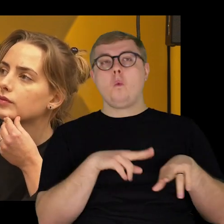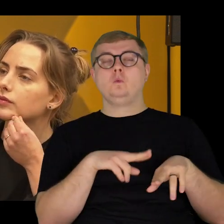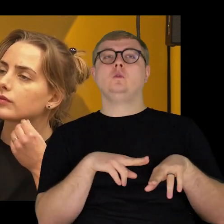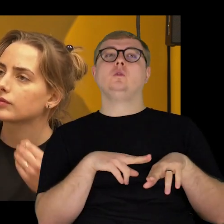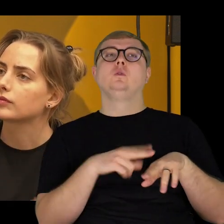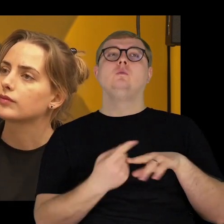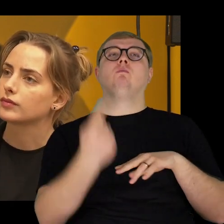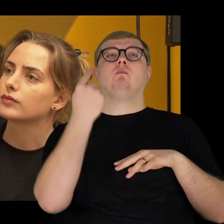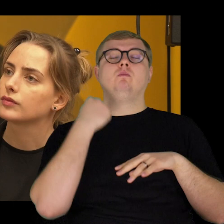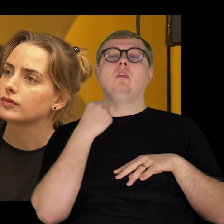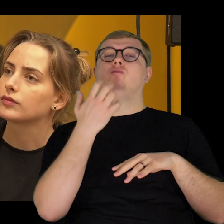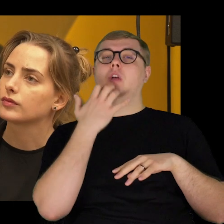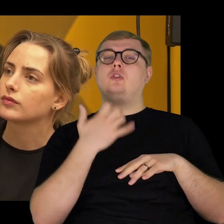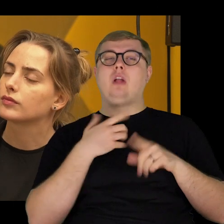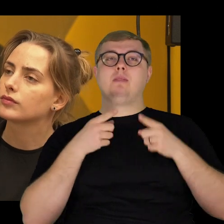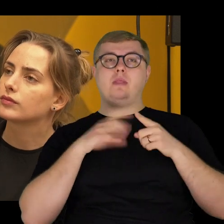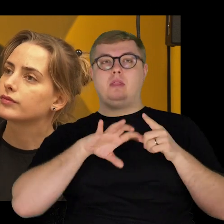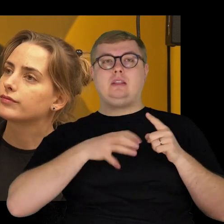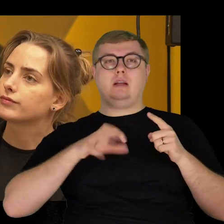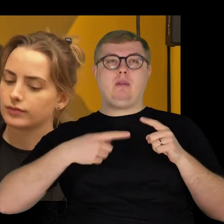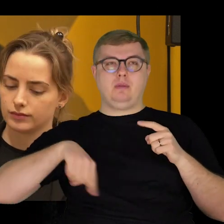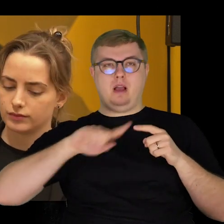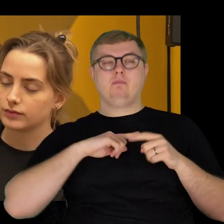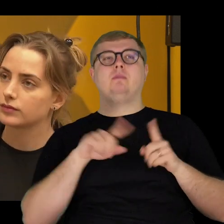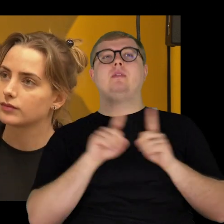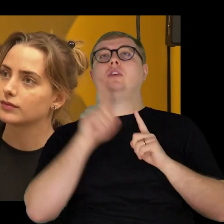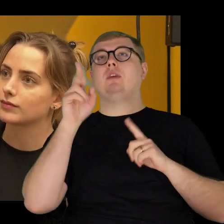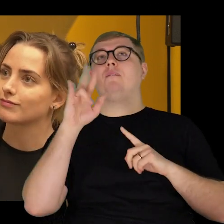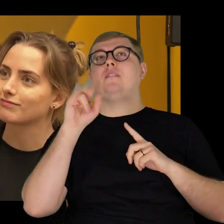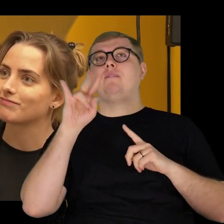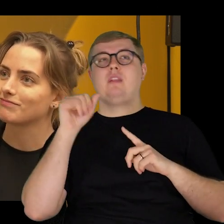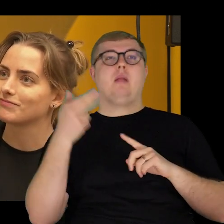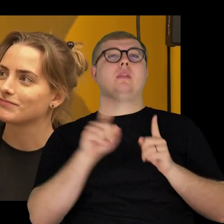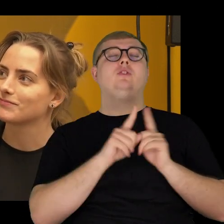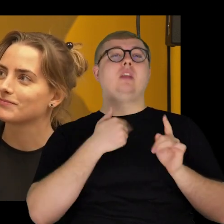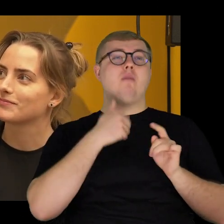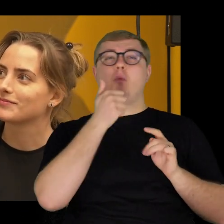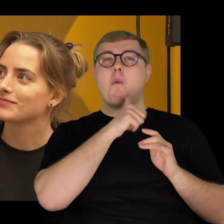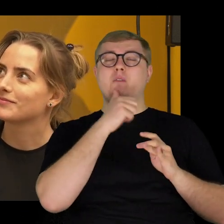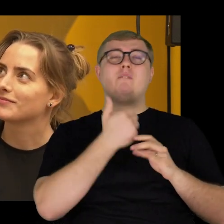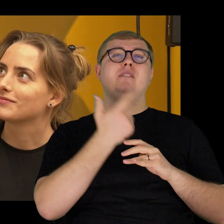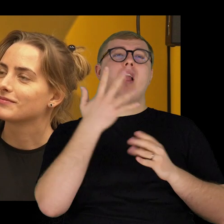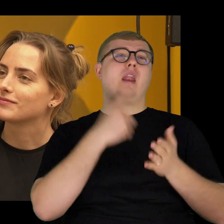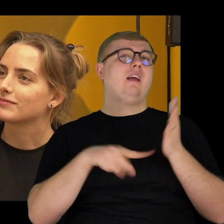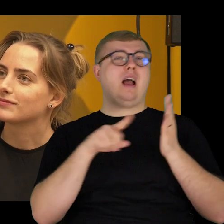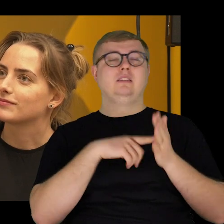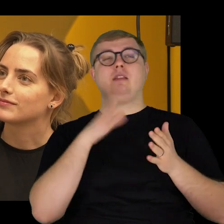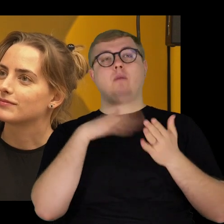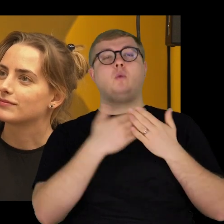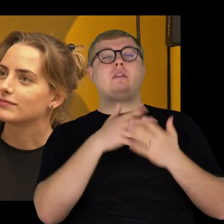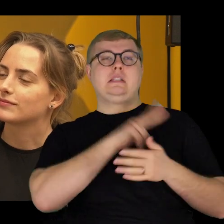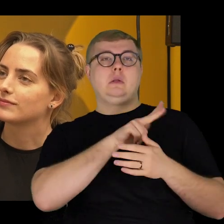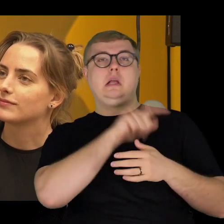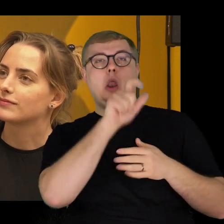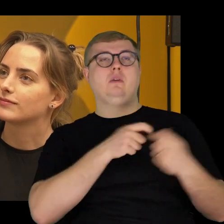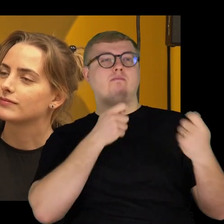to our discipline, Viv and I, we already tried like several times, you know, with the sociologist, the